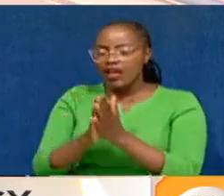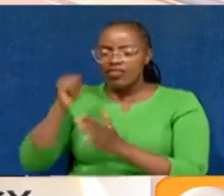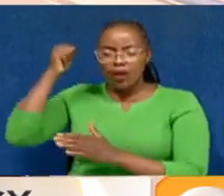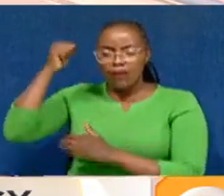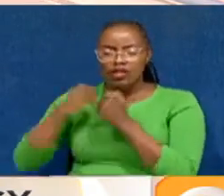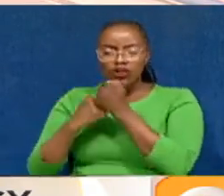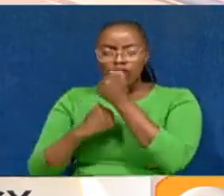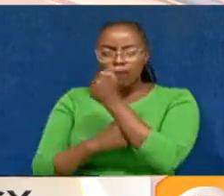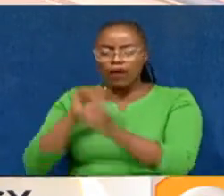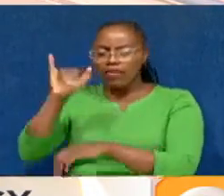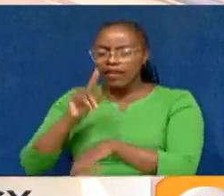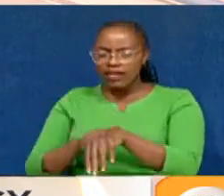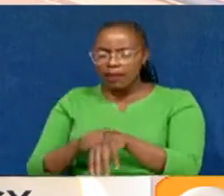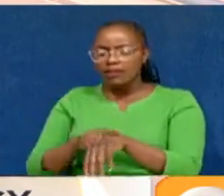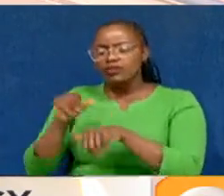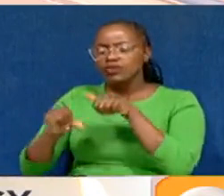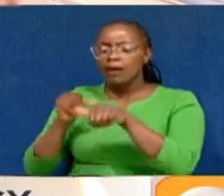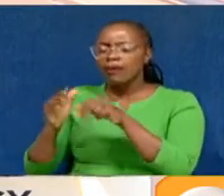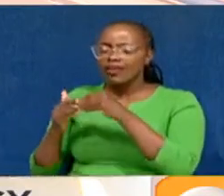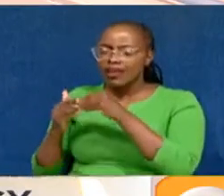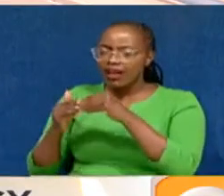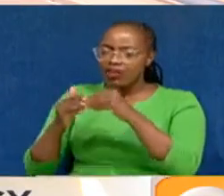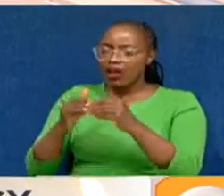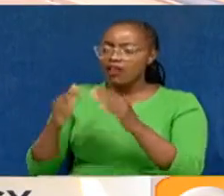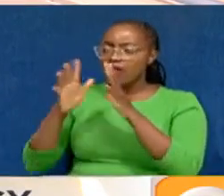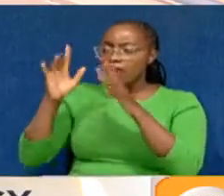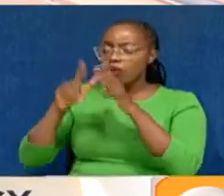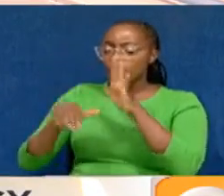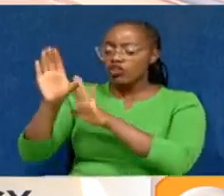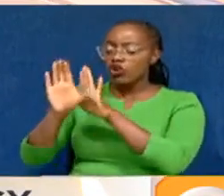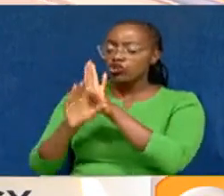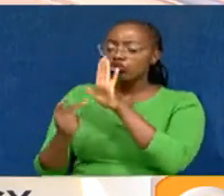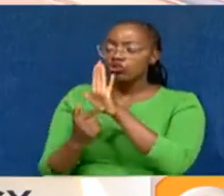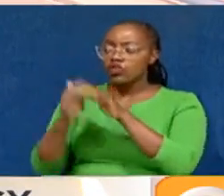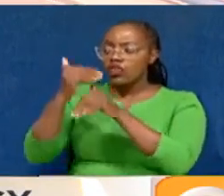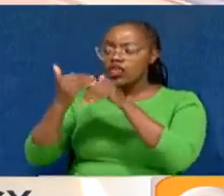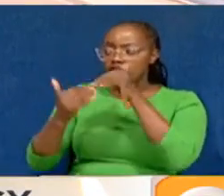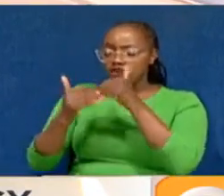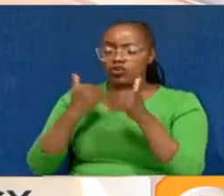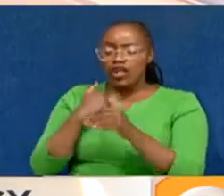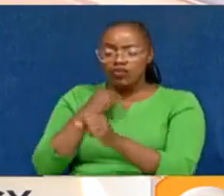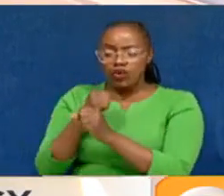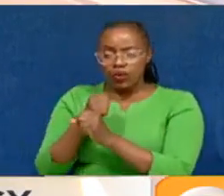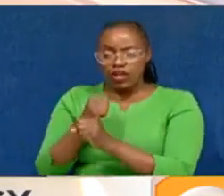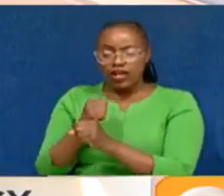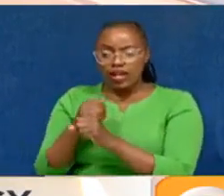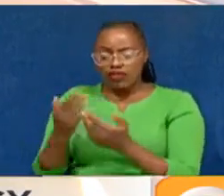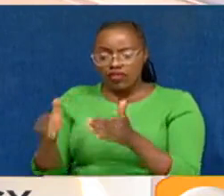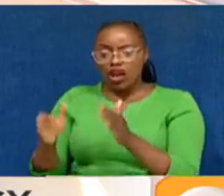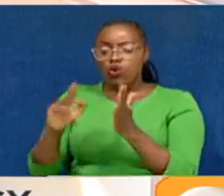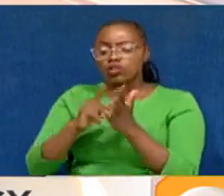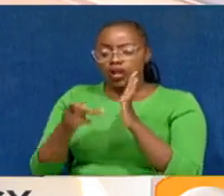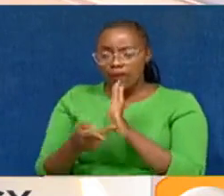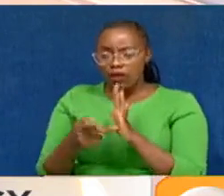pillar of Vision 2030 was about governance, and the biggest flagship was the constitution. The infrastructure project you see today, the roads